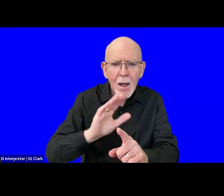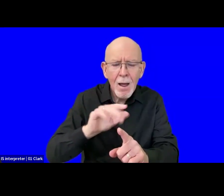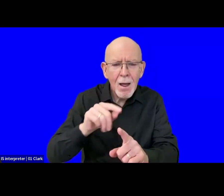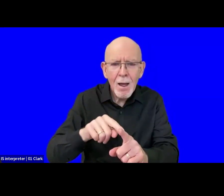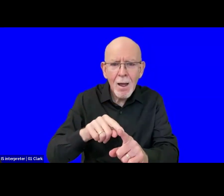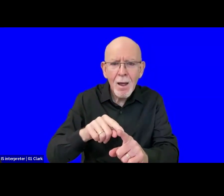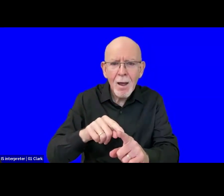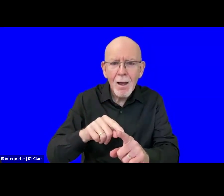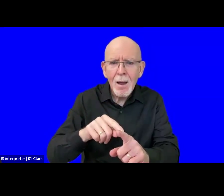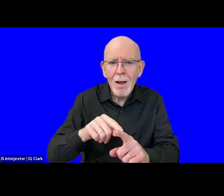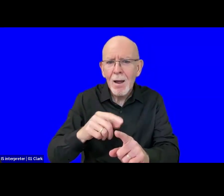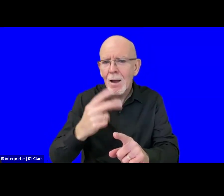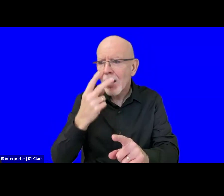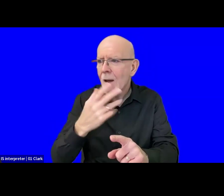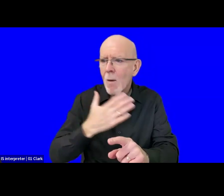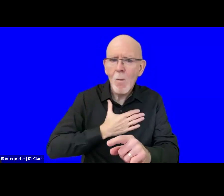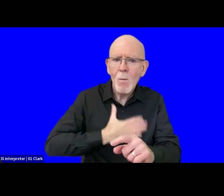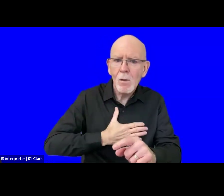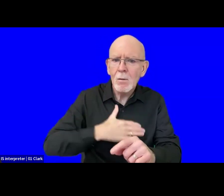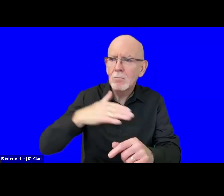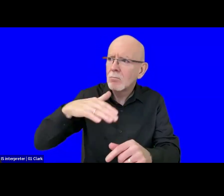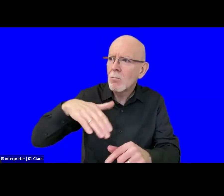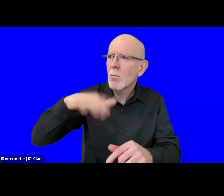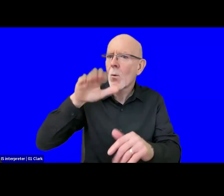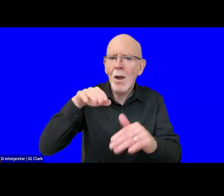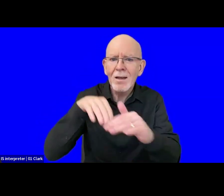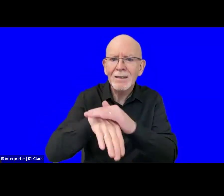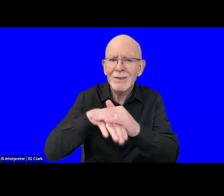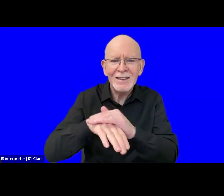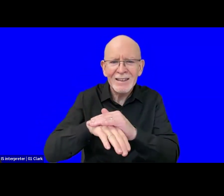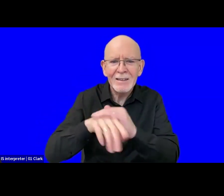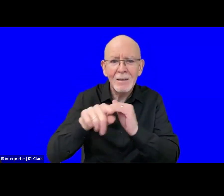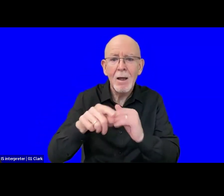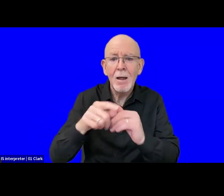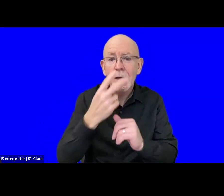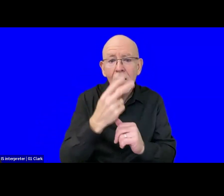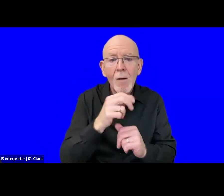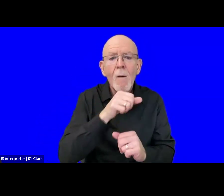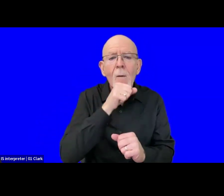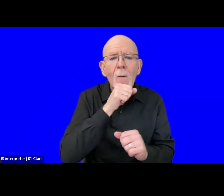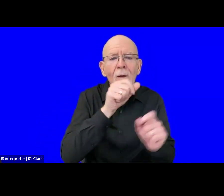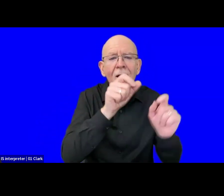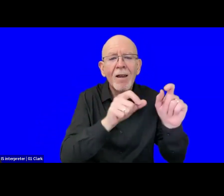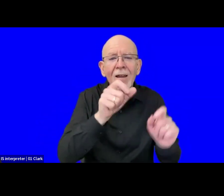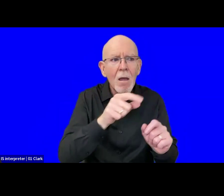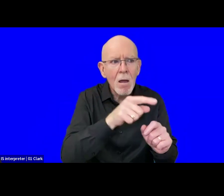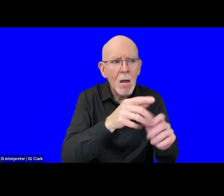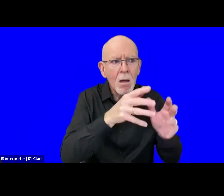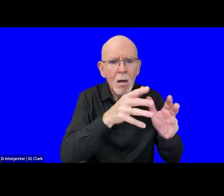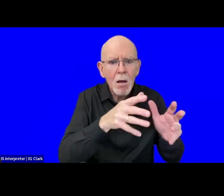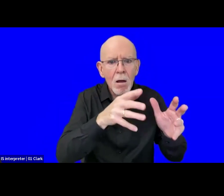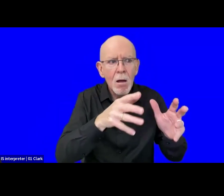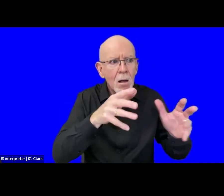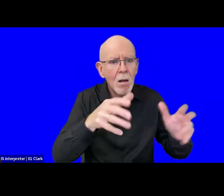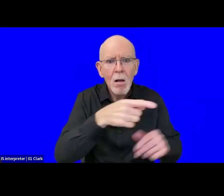and older population are sitting in the municipality council, because and they started to vote